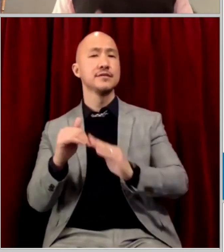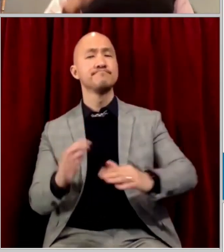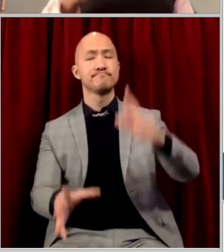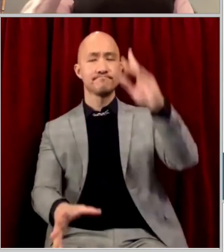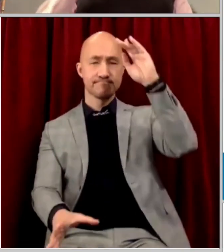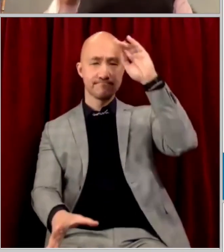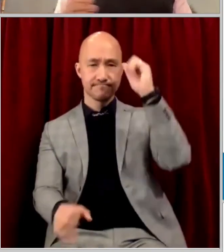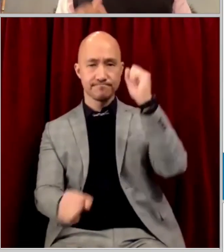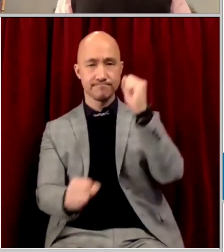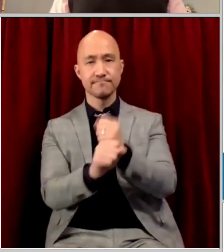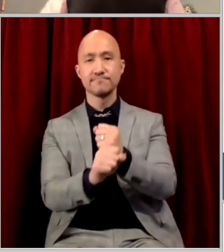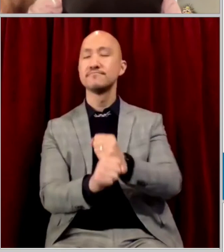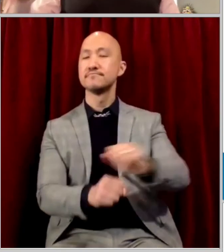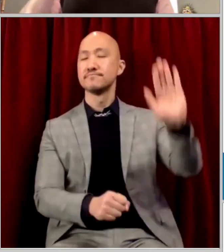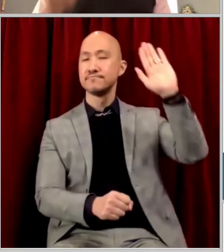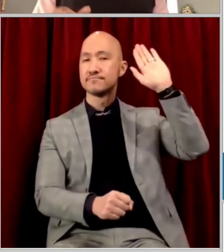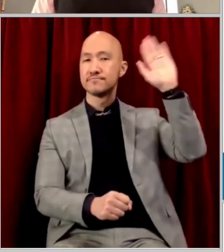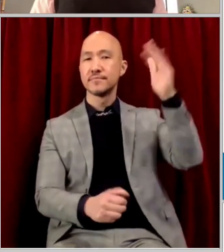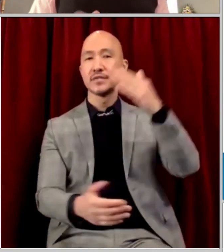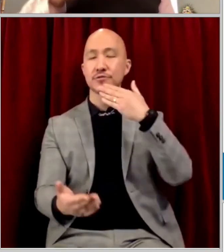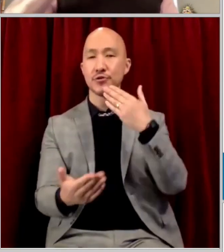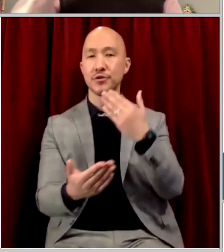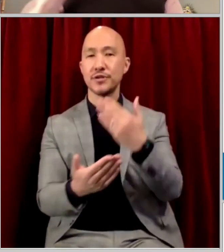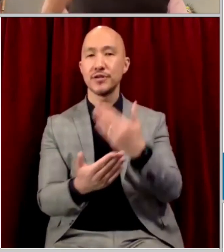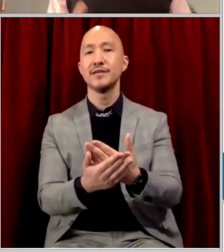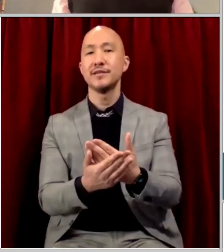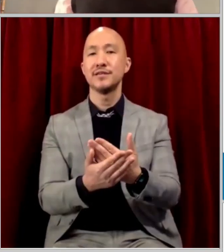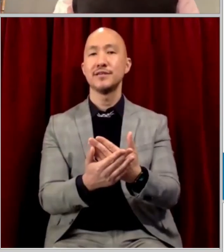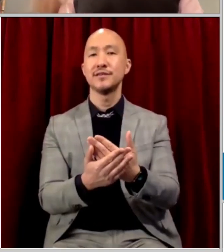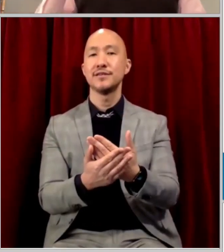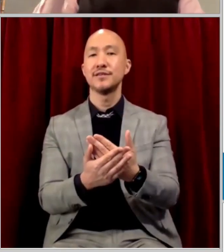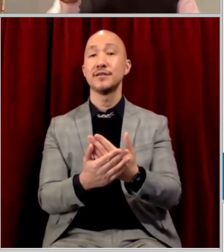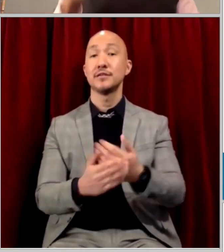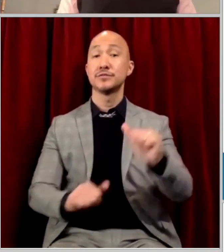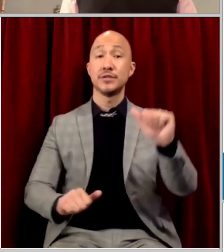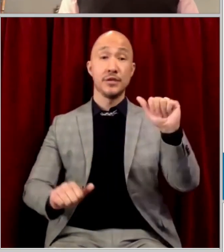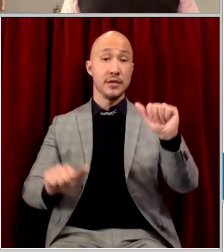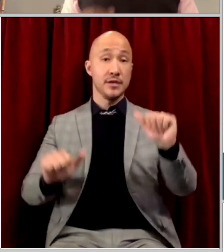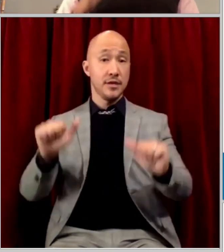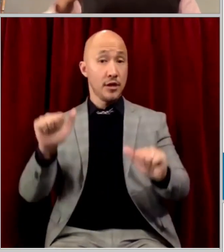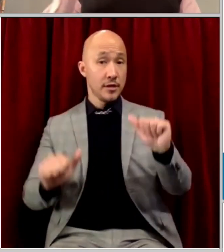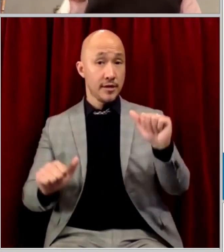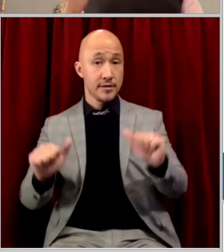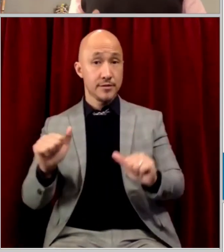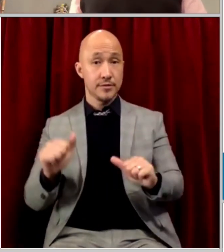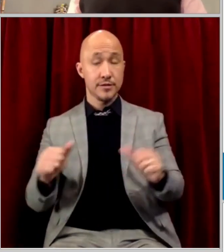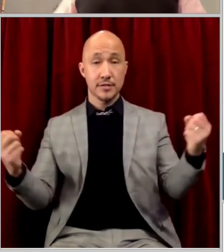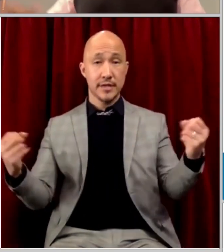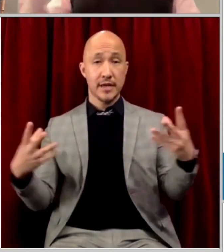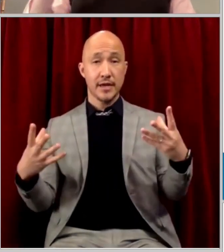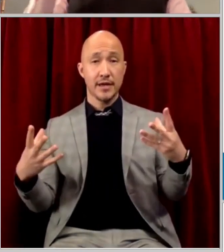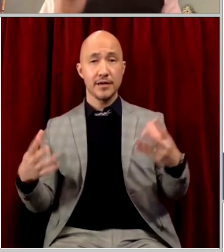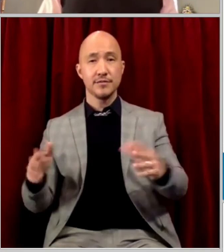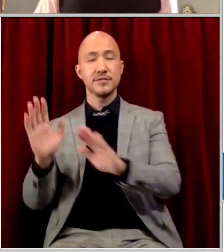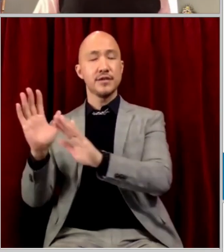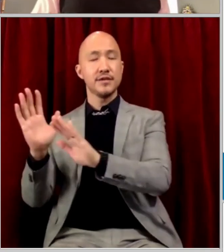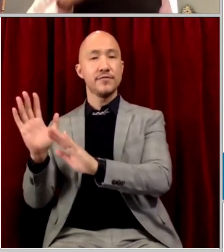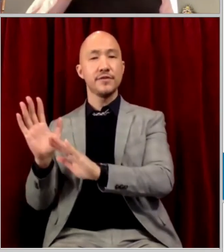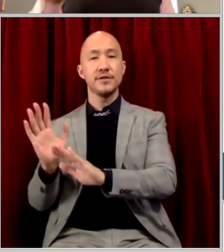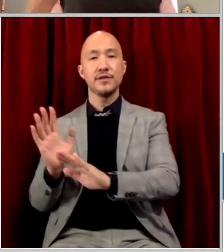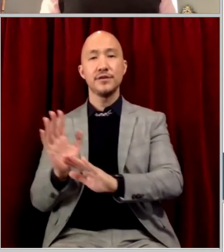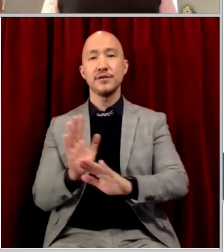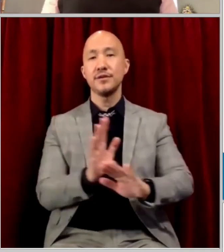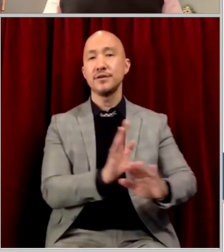hear, and resting on his goodness, I lose my doubts and